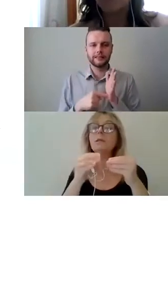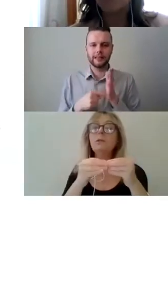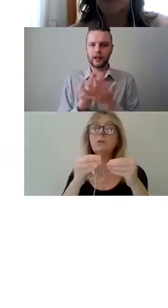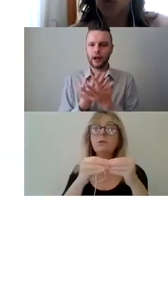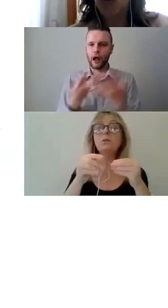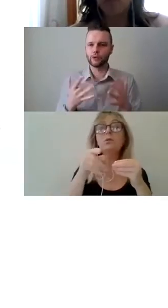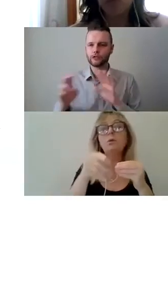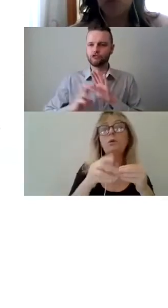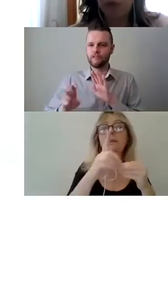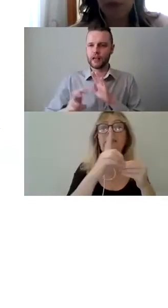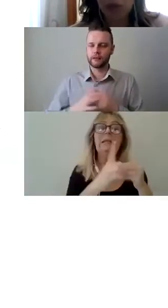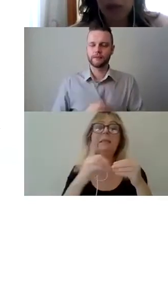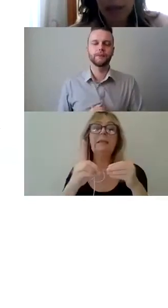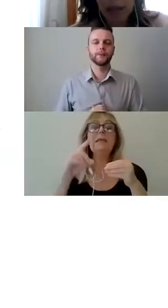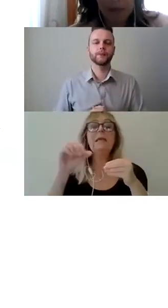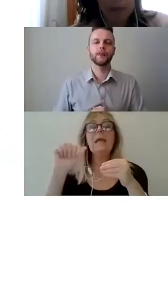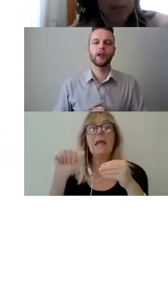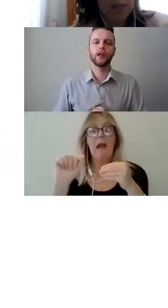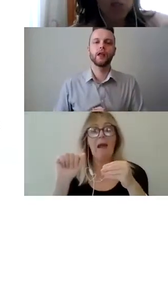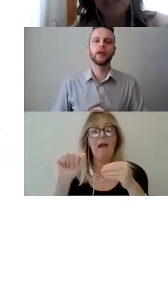This was established